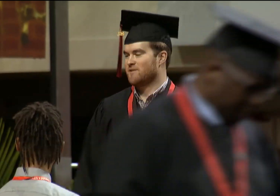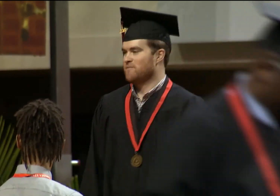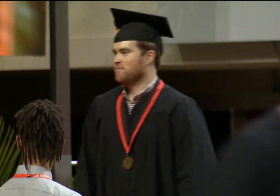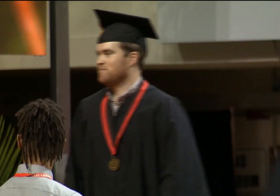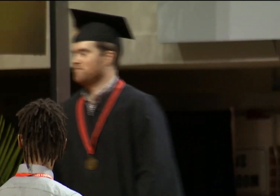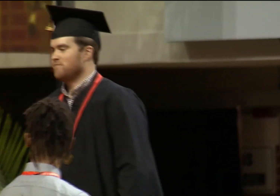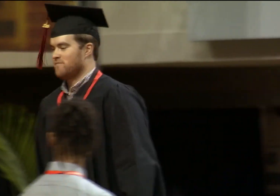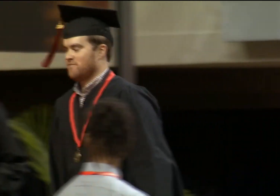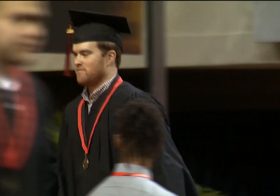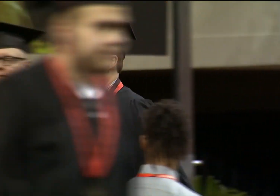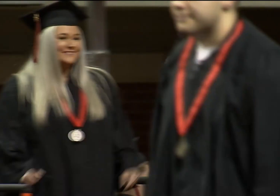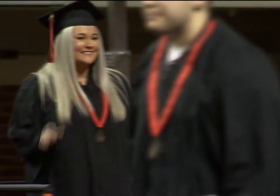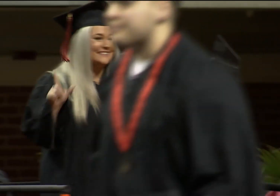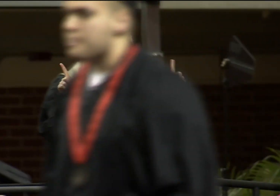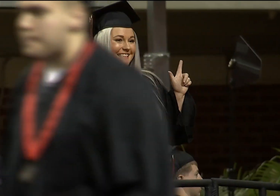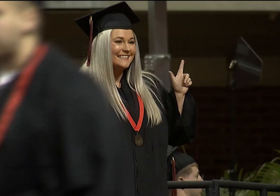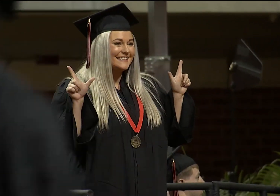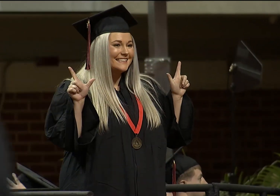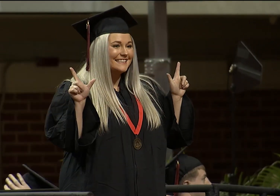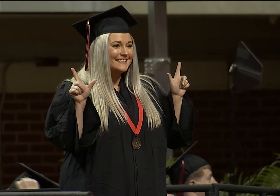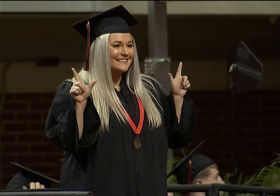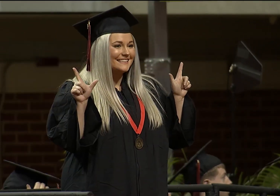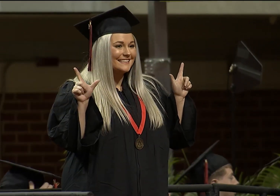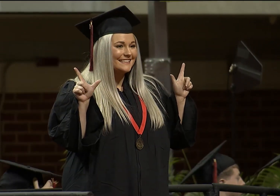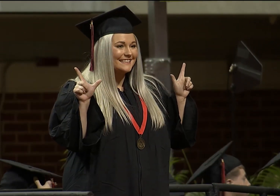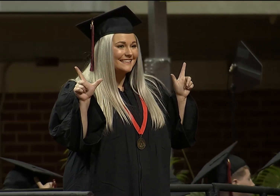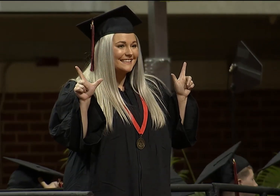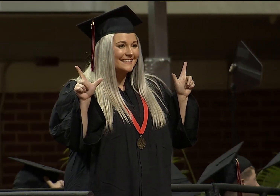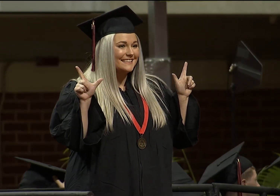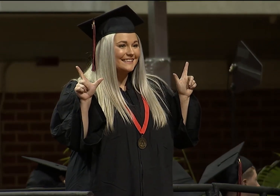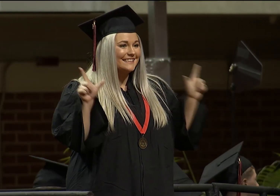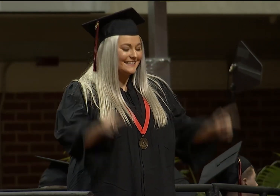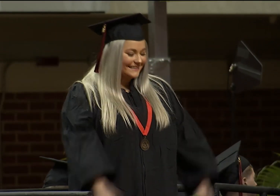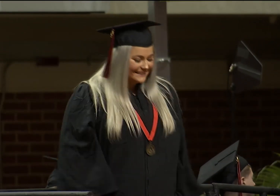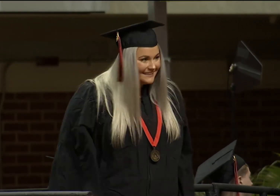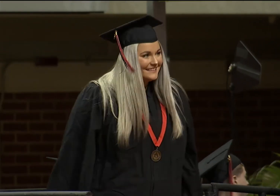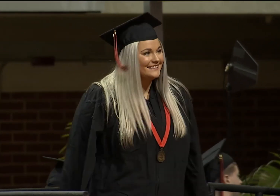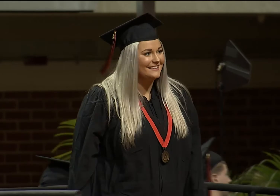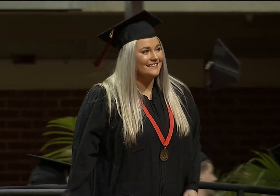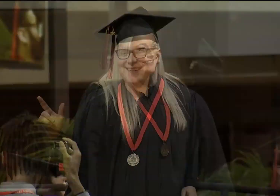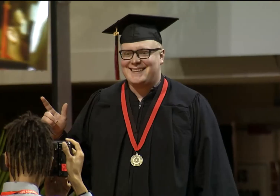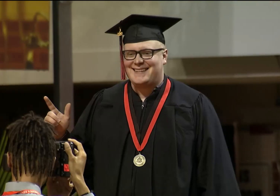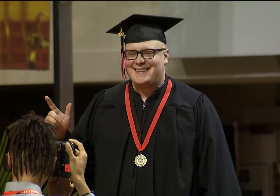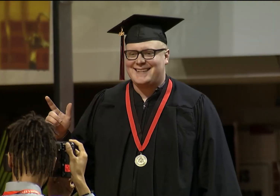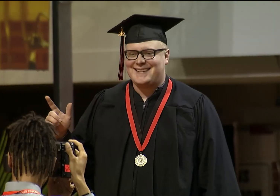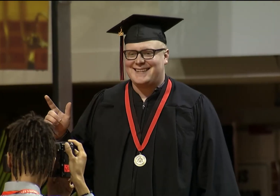John Carroll Williams. Taylor Darian Matheson.